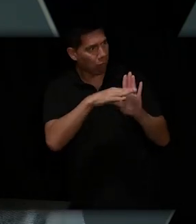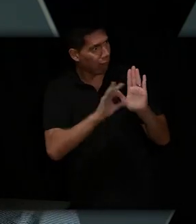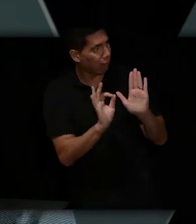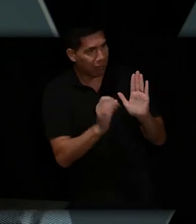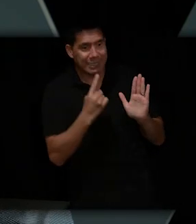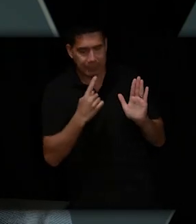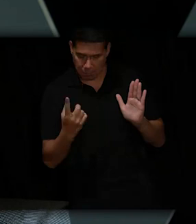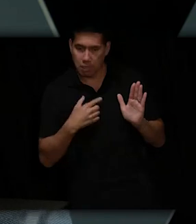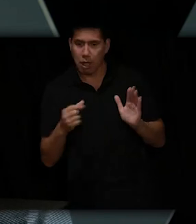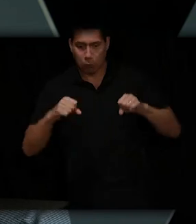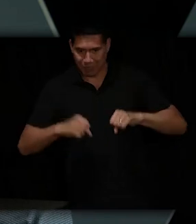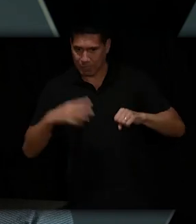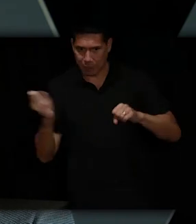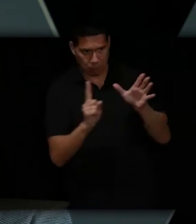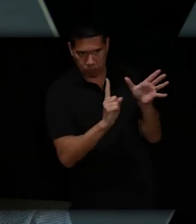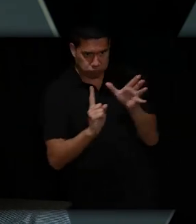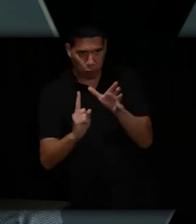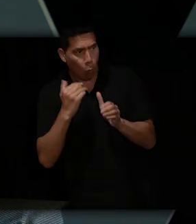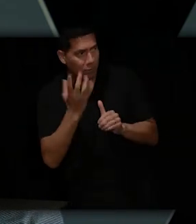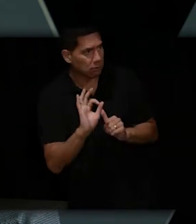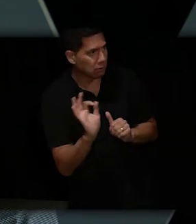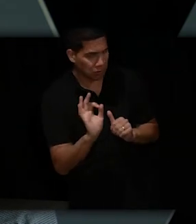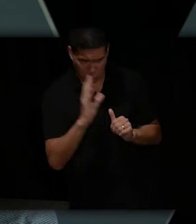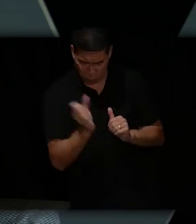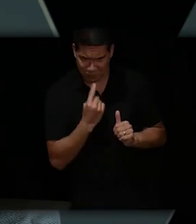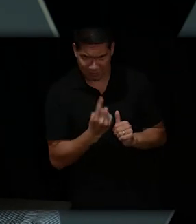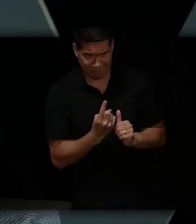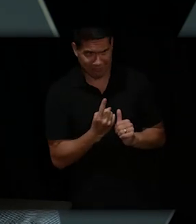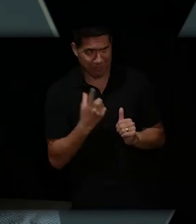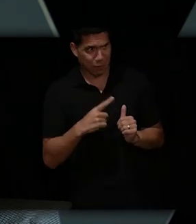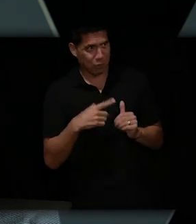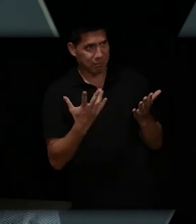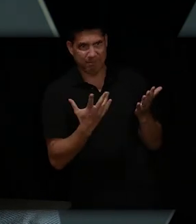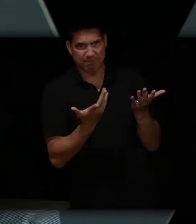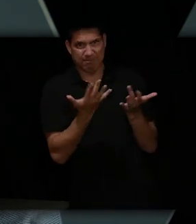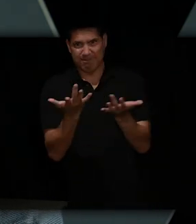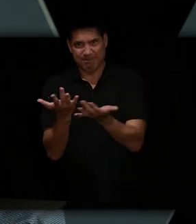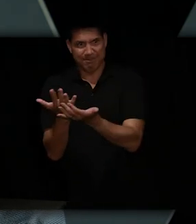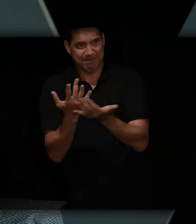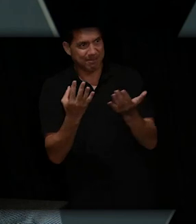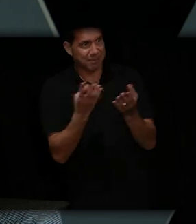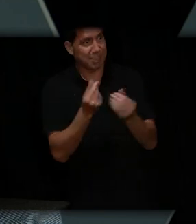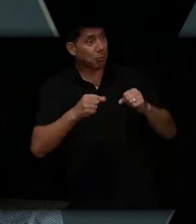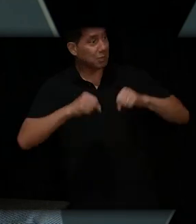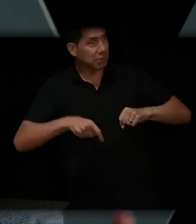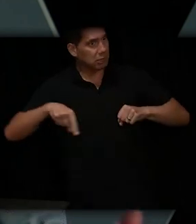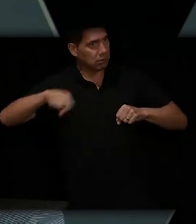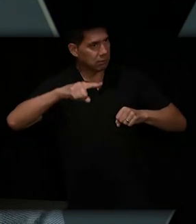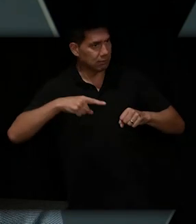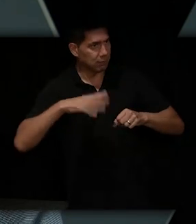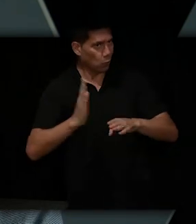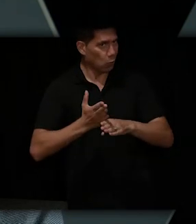at all times, though arguably there should be, given sort of the tendencies of some presidents. But